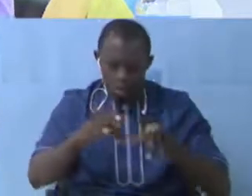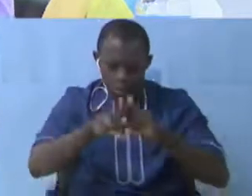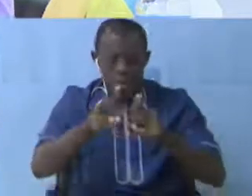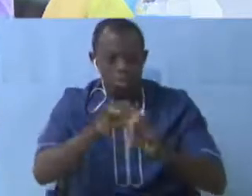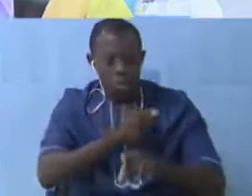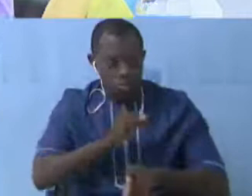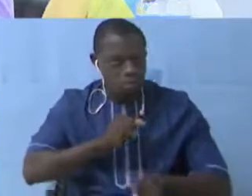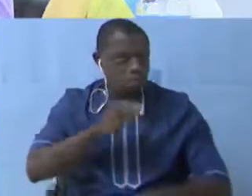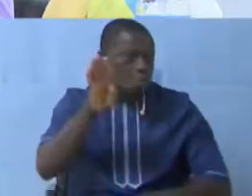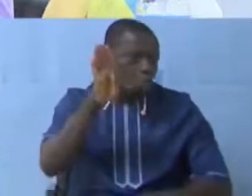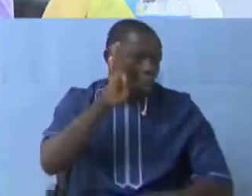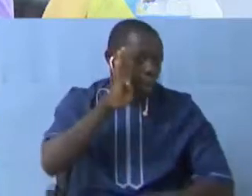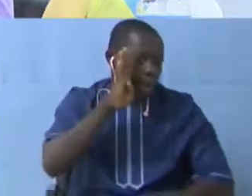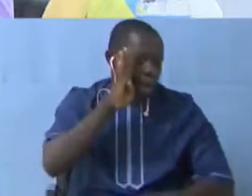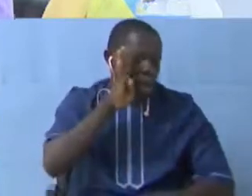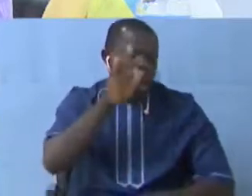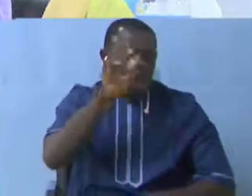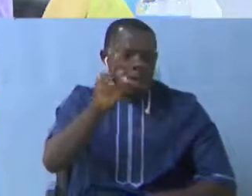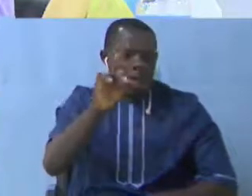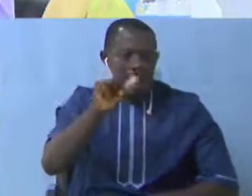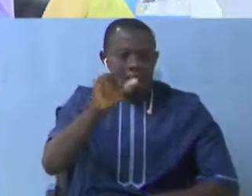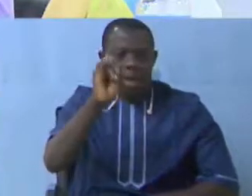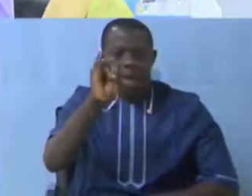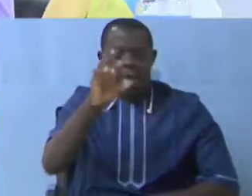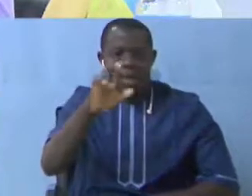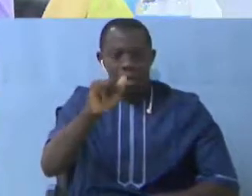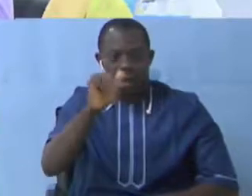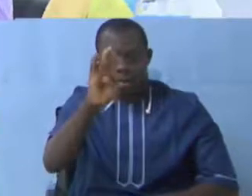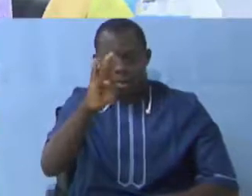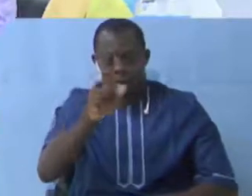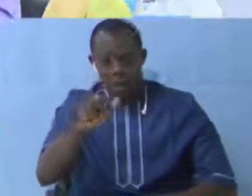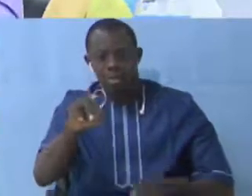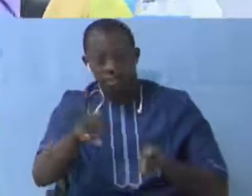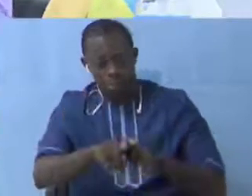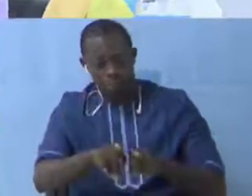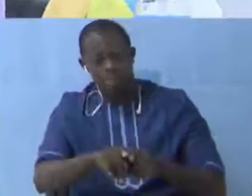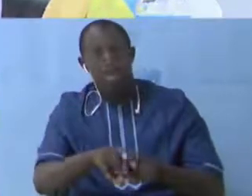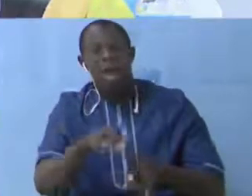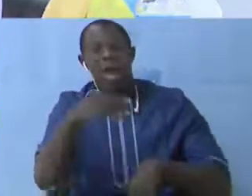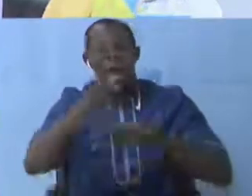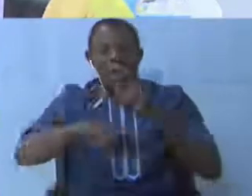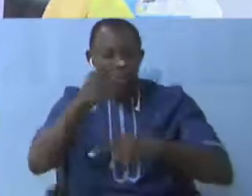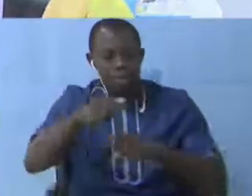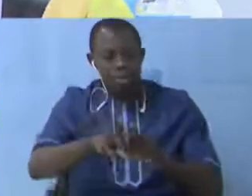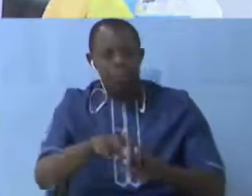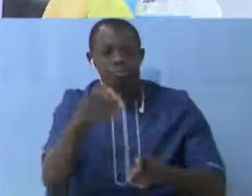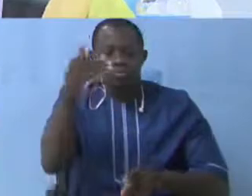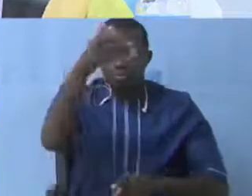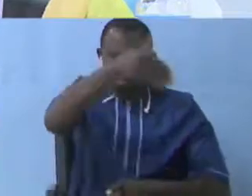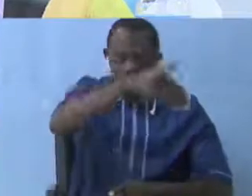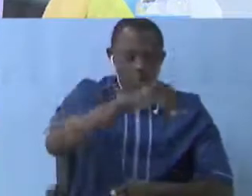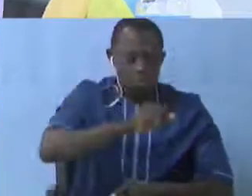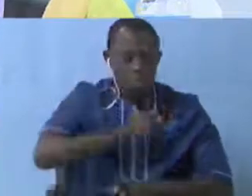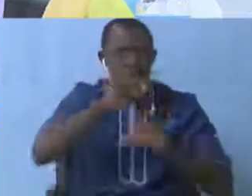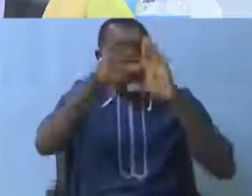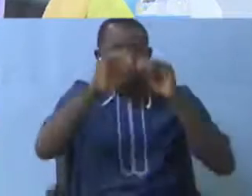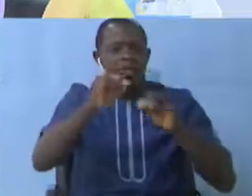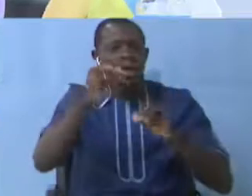she left for us to join her in her office. But before we get to her office, she was already